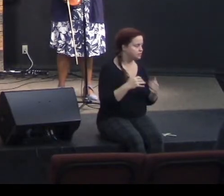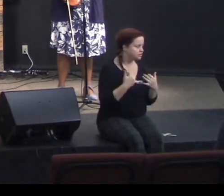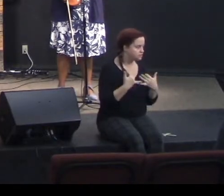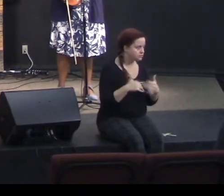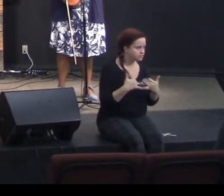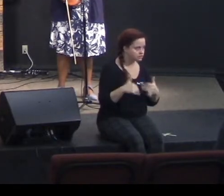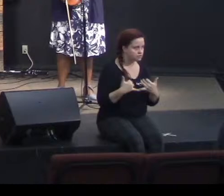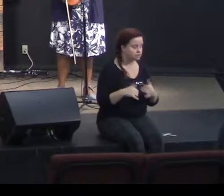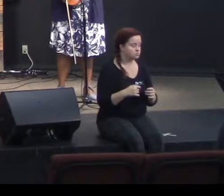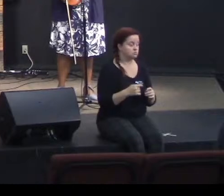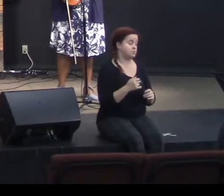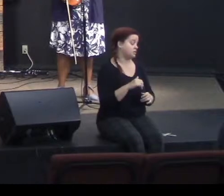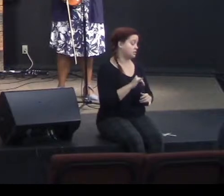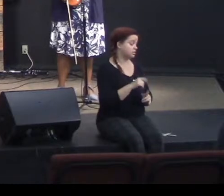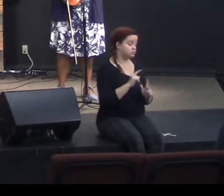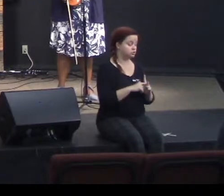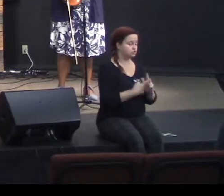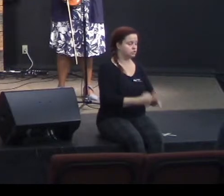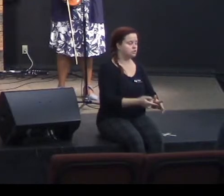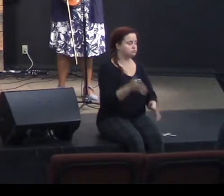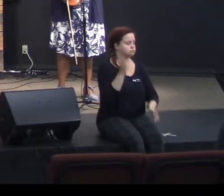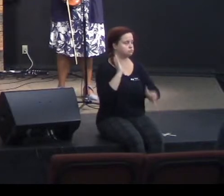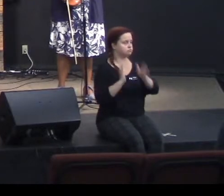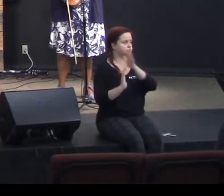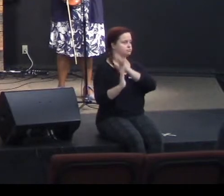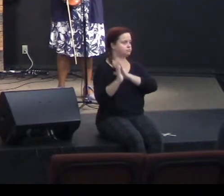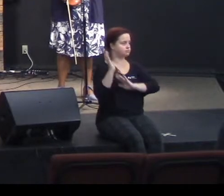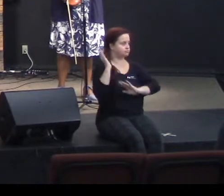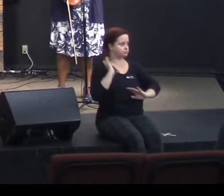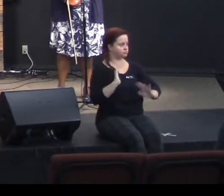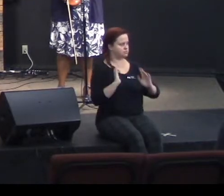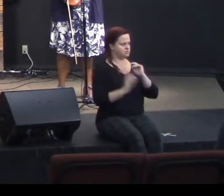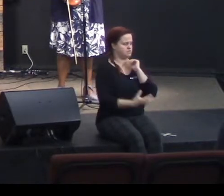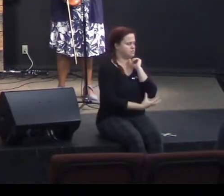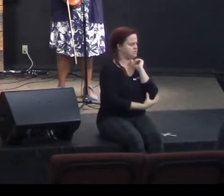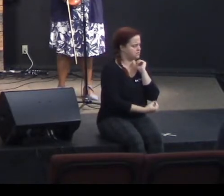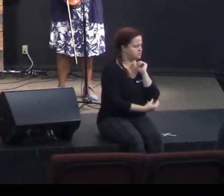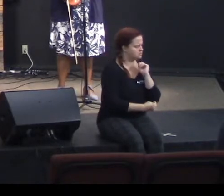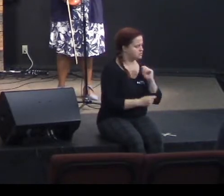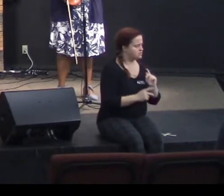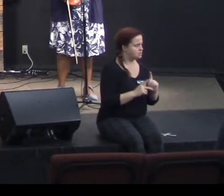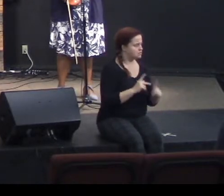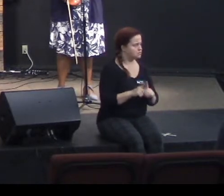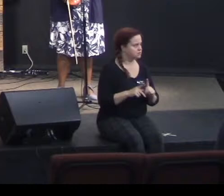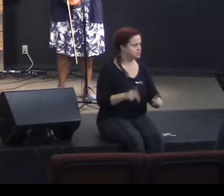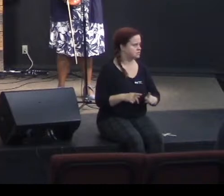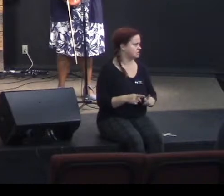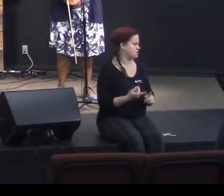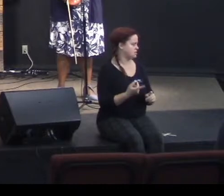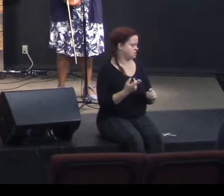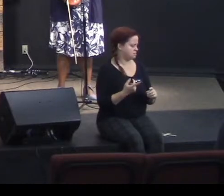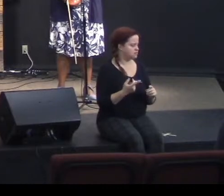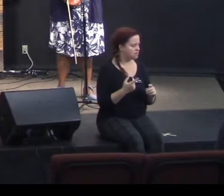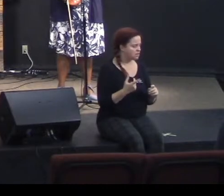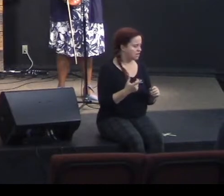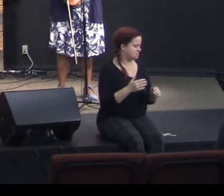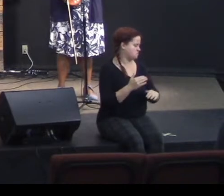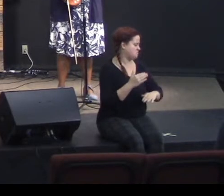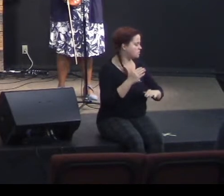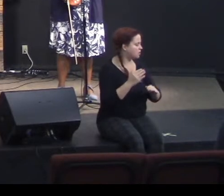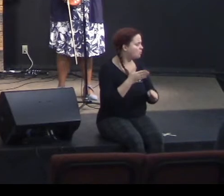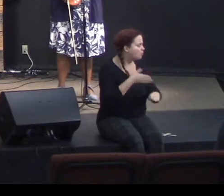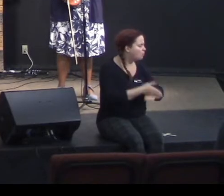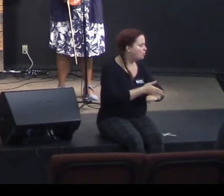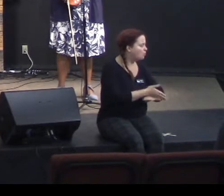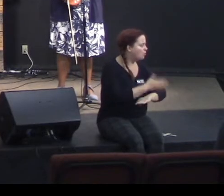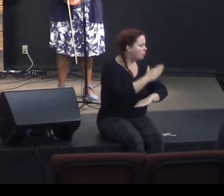that started way back with even the poor, as they kind of ripped off old boards off their beds and started fashioning them into something